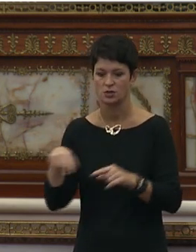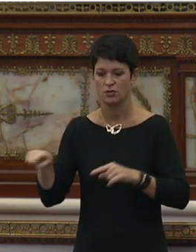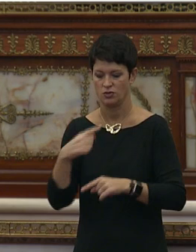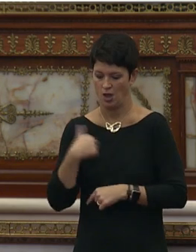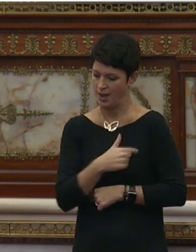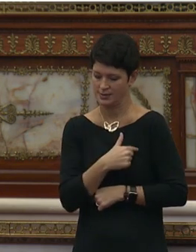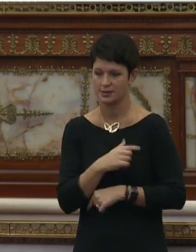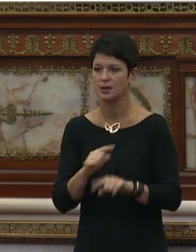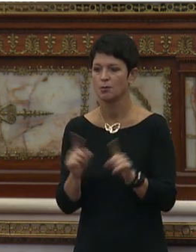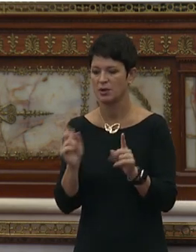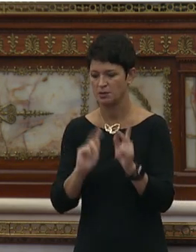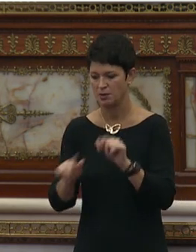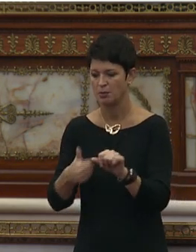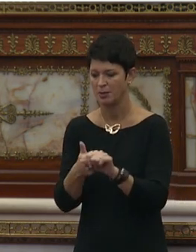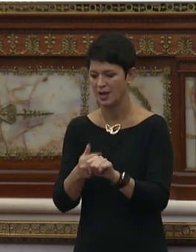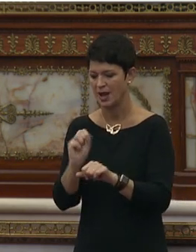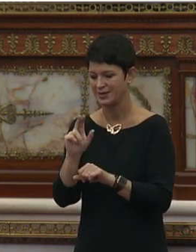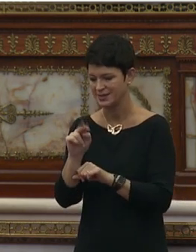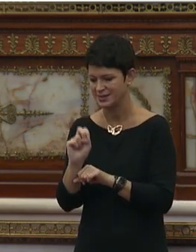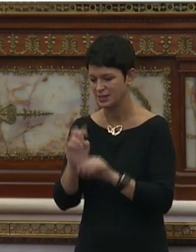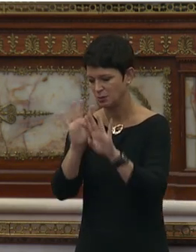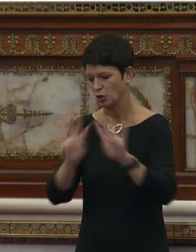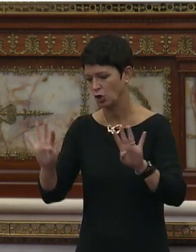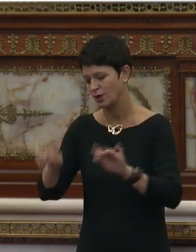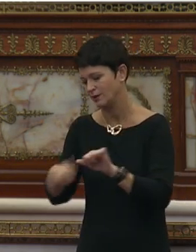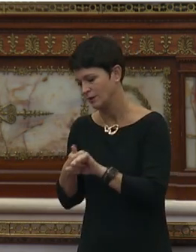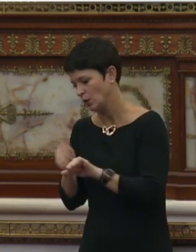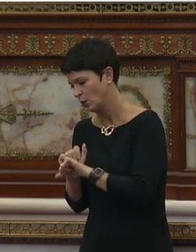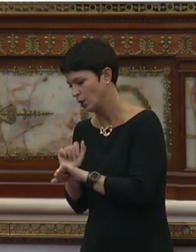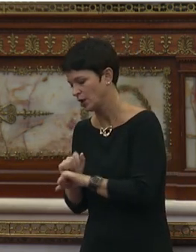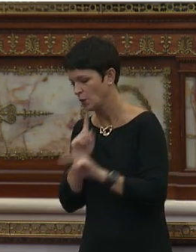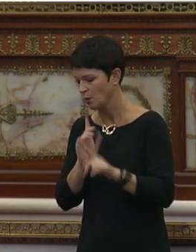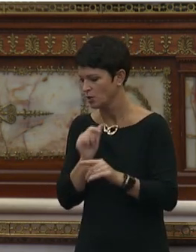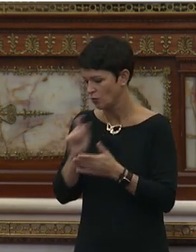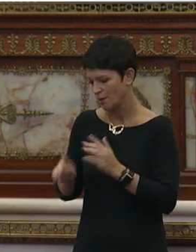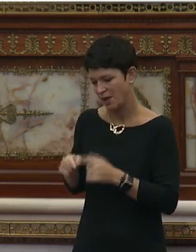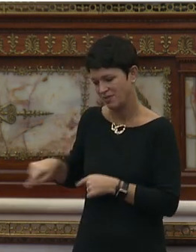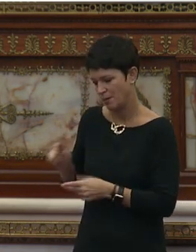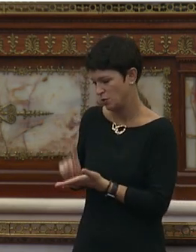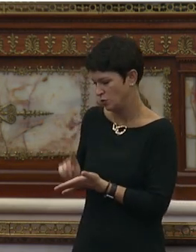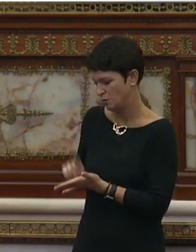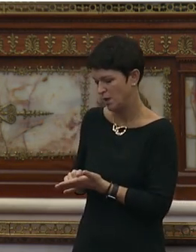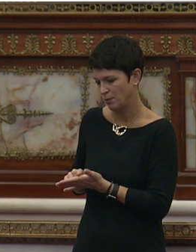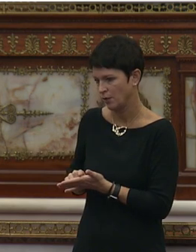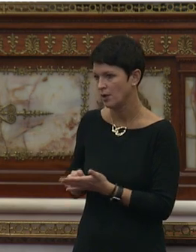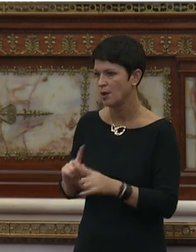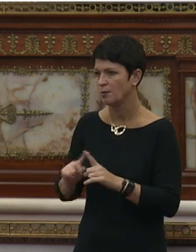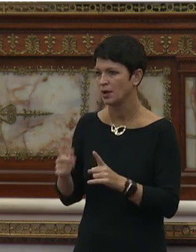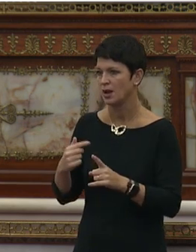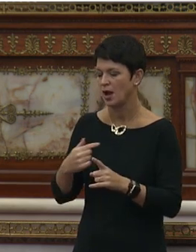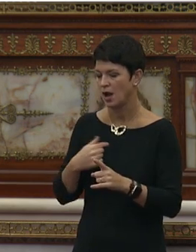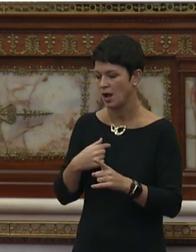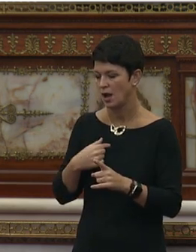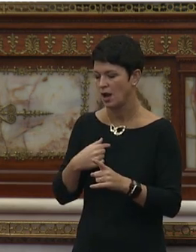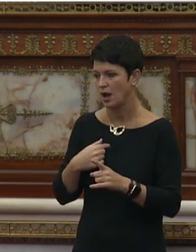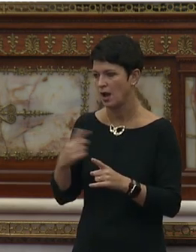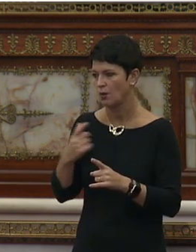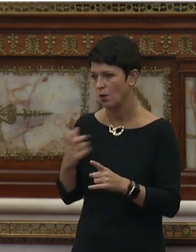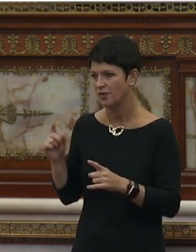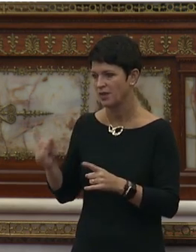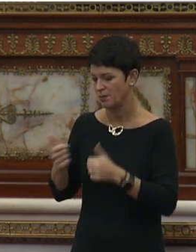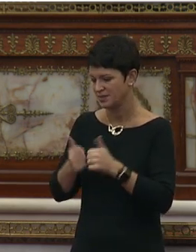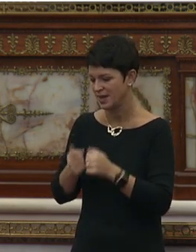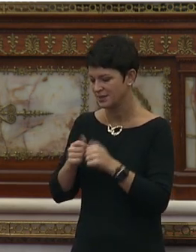of us, but these are the people behind the scenes. Reporters don't write about them in the newspaper. I wore their behinds out,